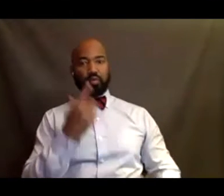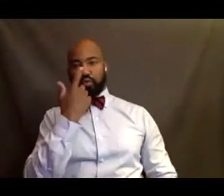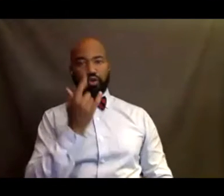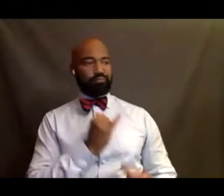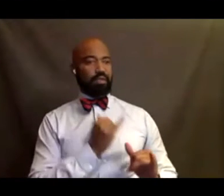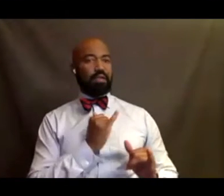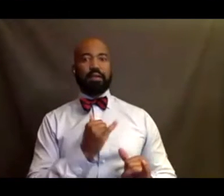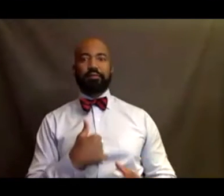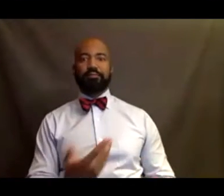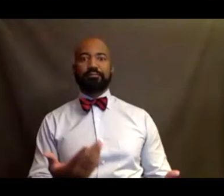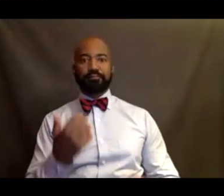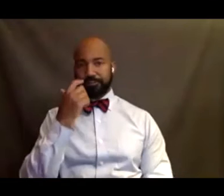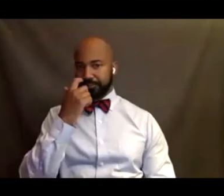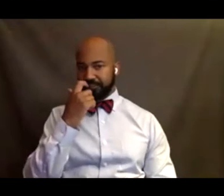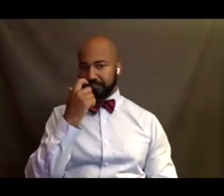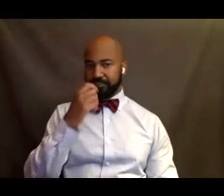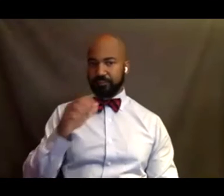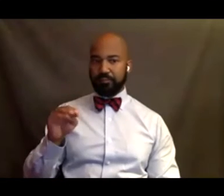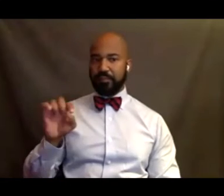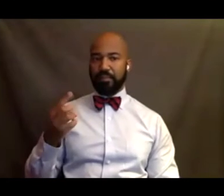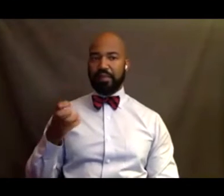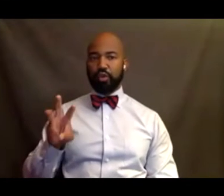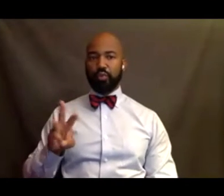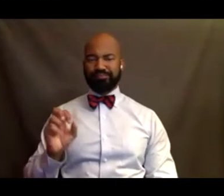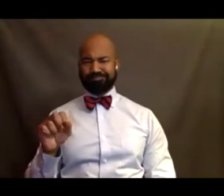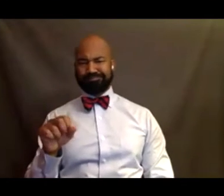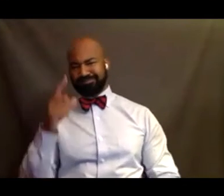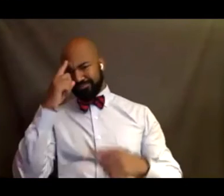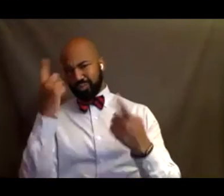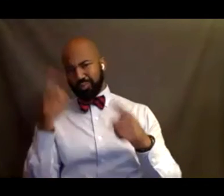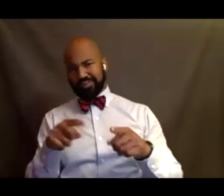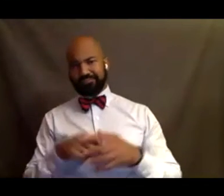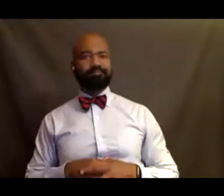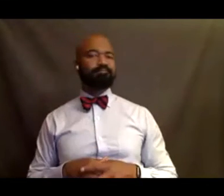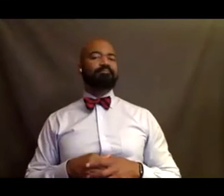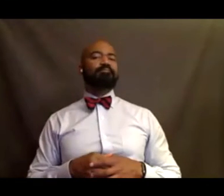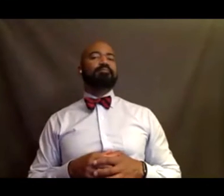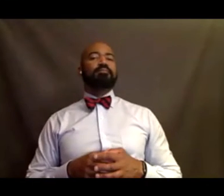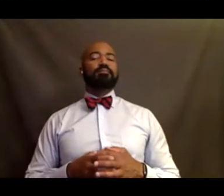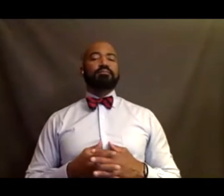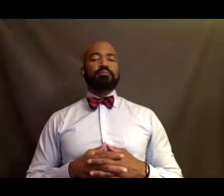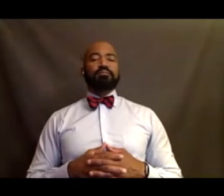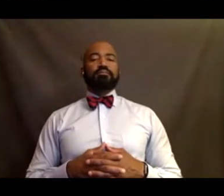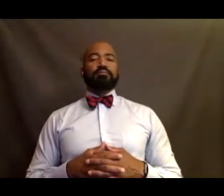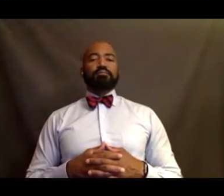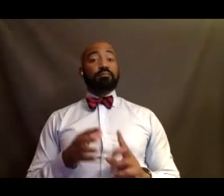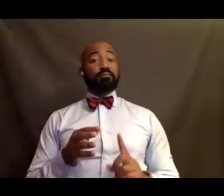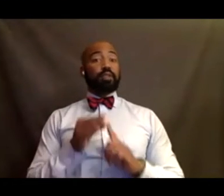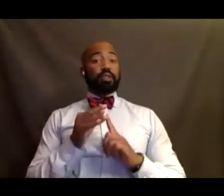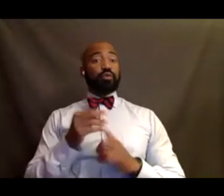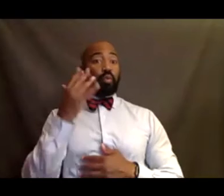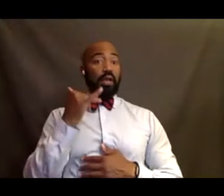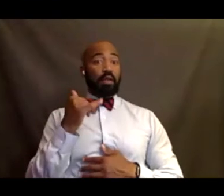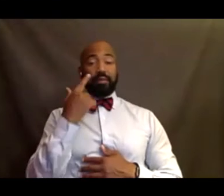None that look like us. Absolutely. I also agree that this particularly was also special for me because of the